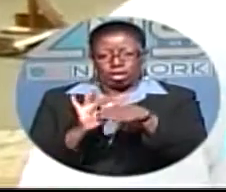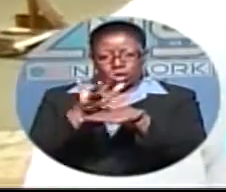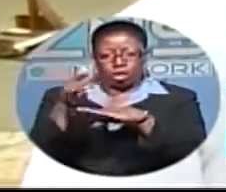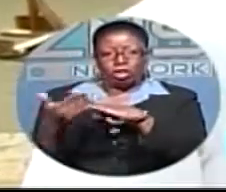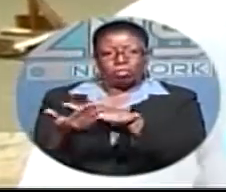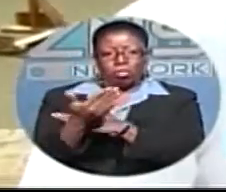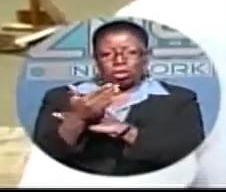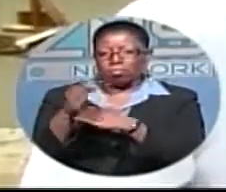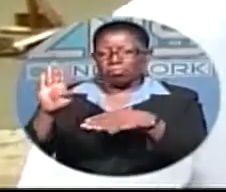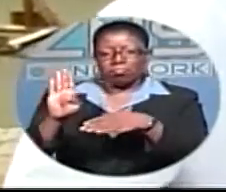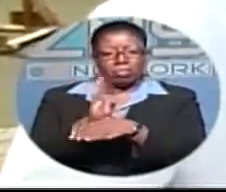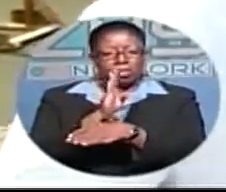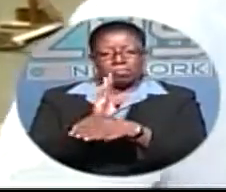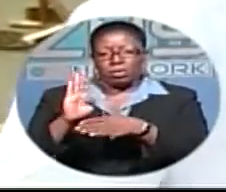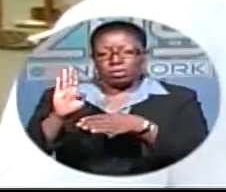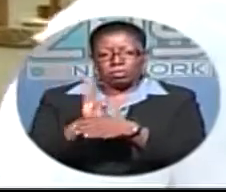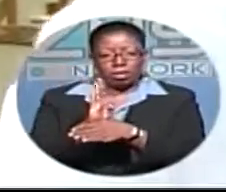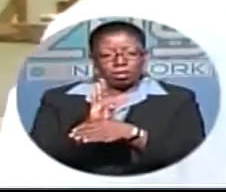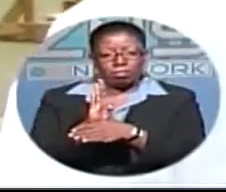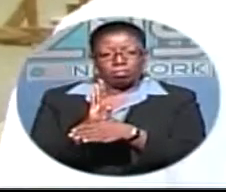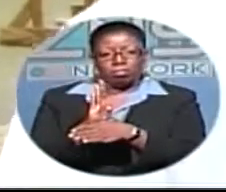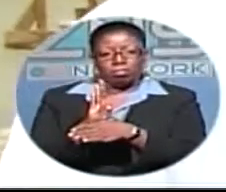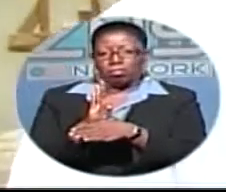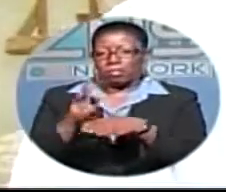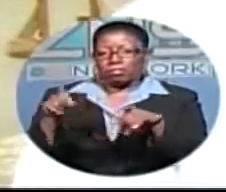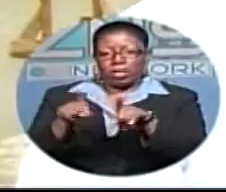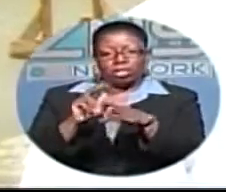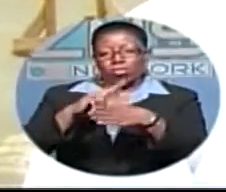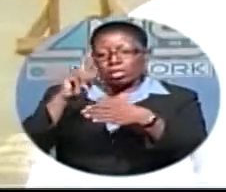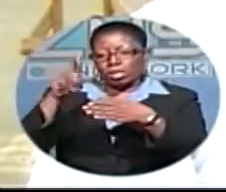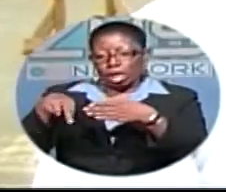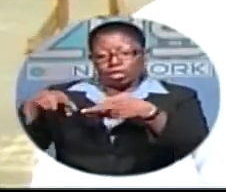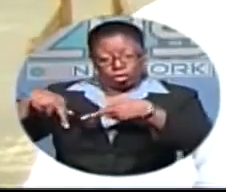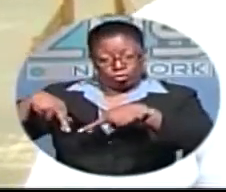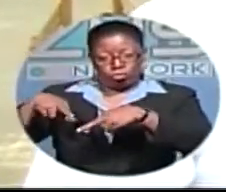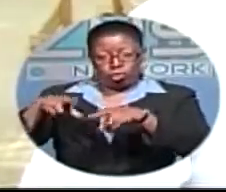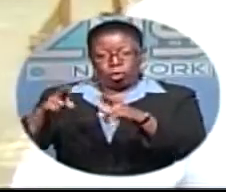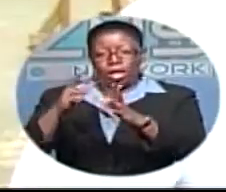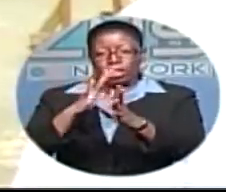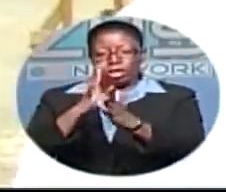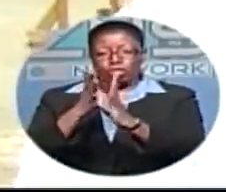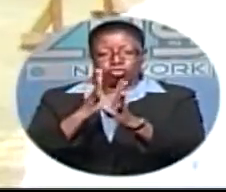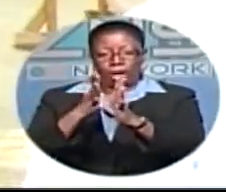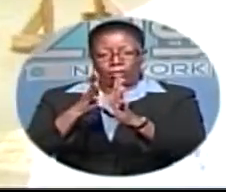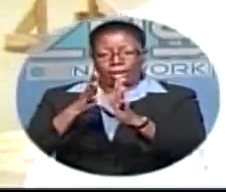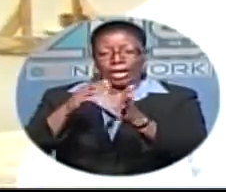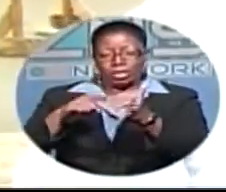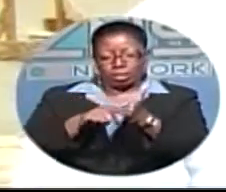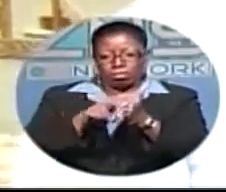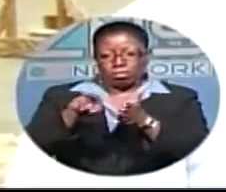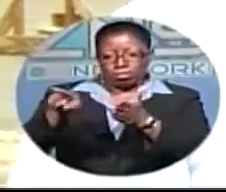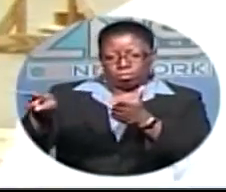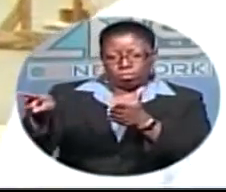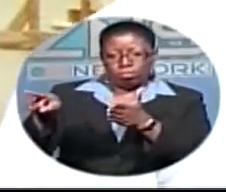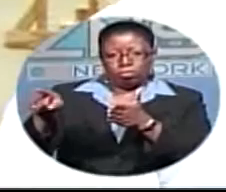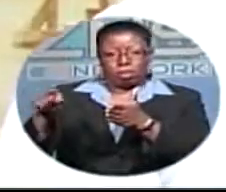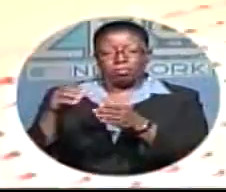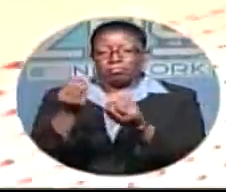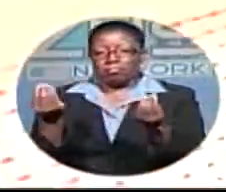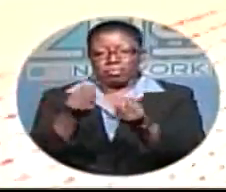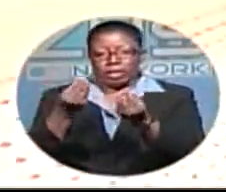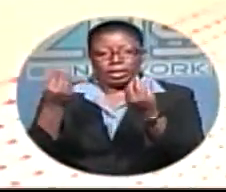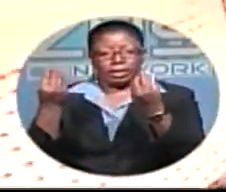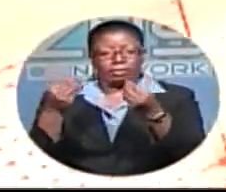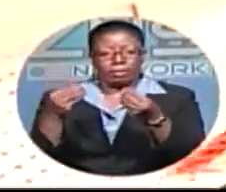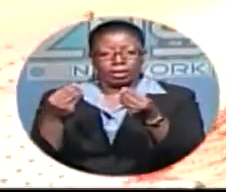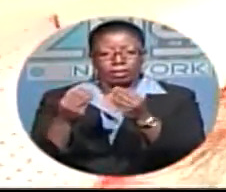is usually our busiest, one of our busiest times. And as a result of the roads, the traffic being detoured from this location, I haven't made any sales today.